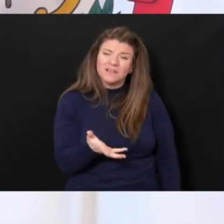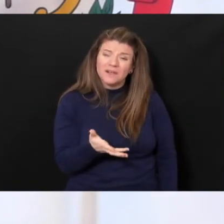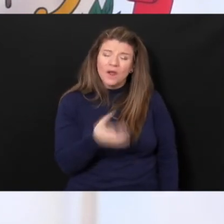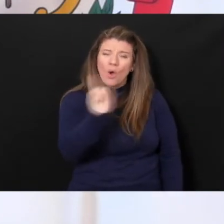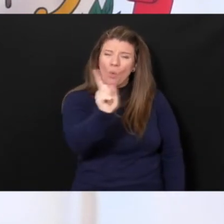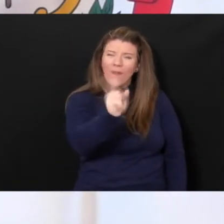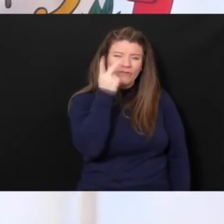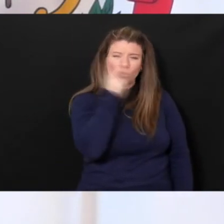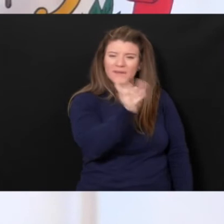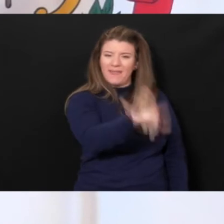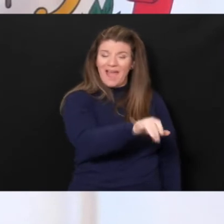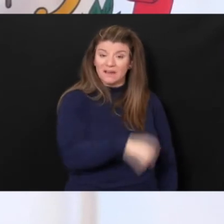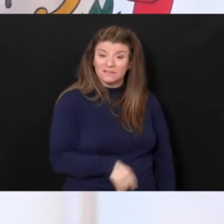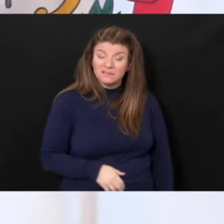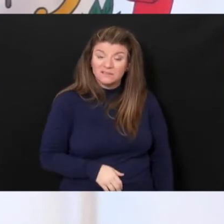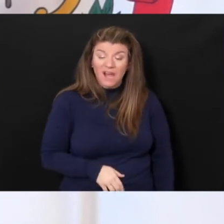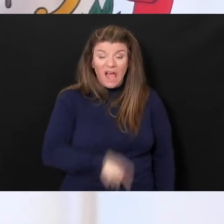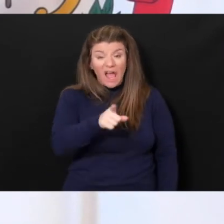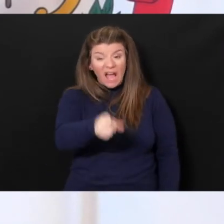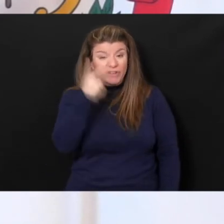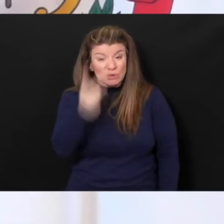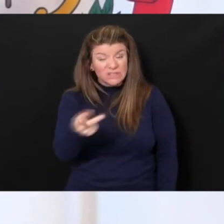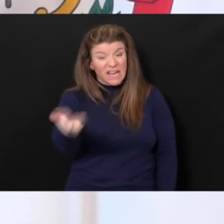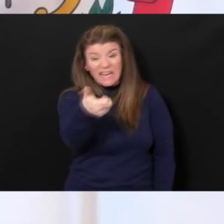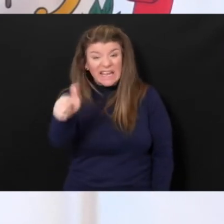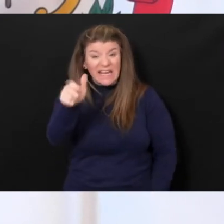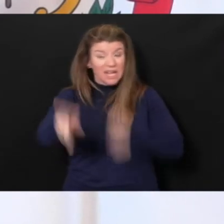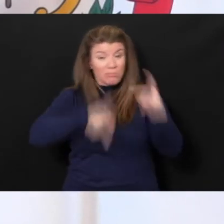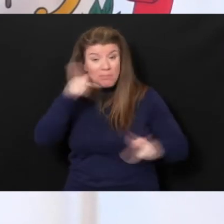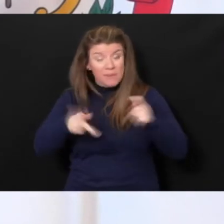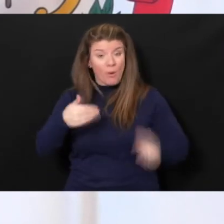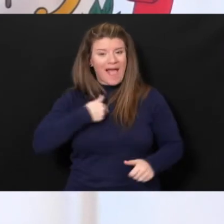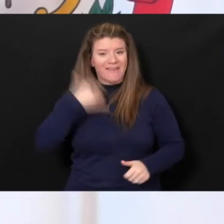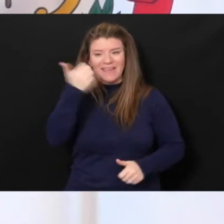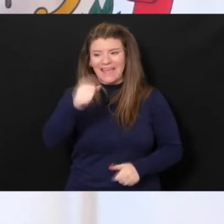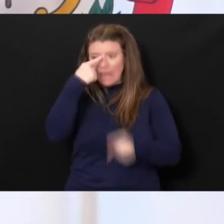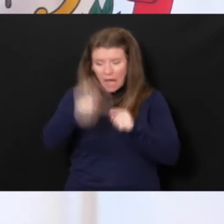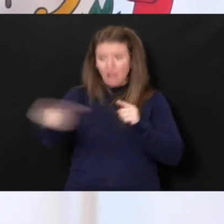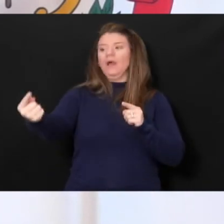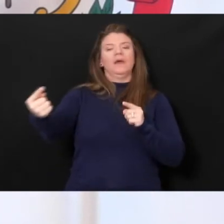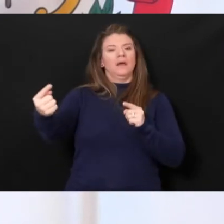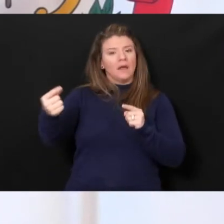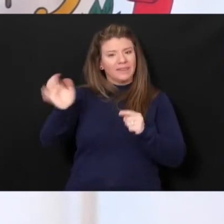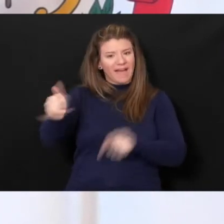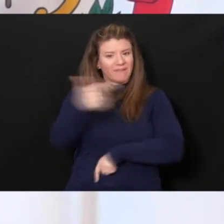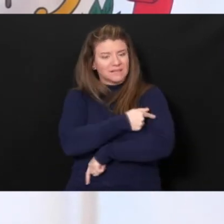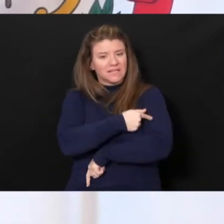heard of people having all kinds of adverse reaction to getting a vaccine?